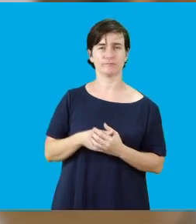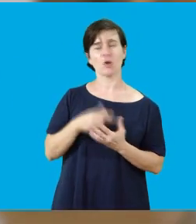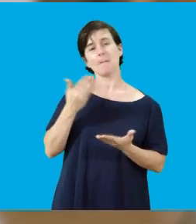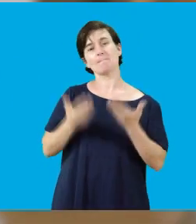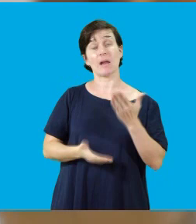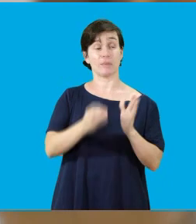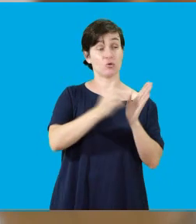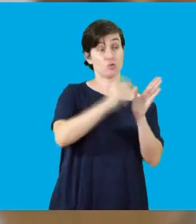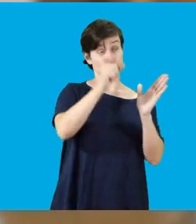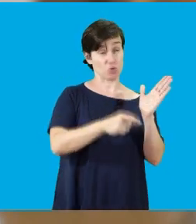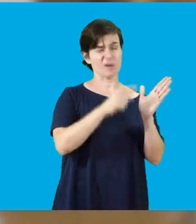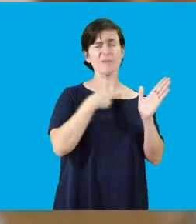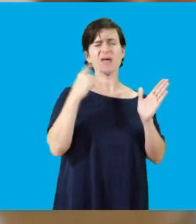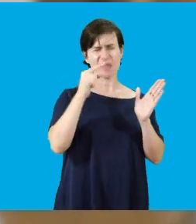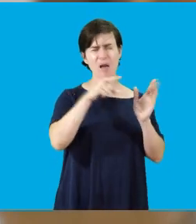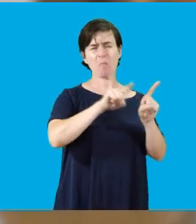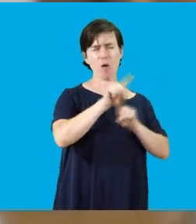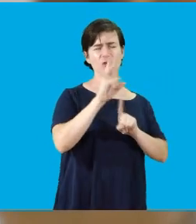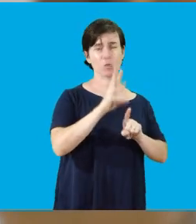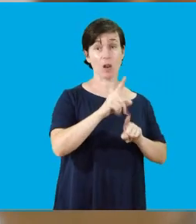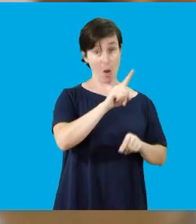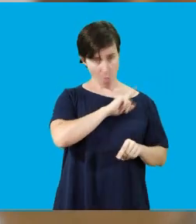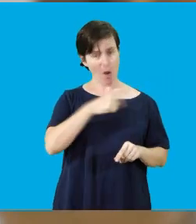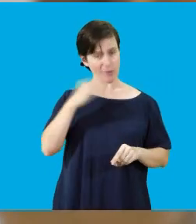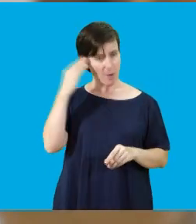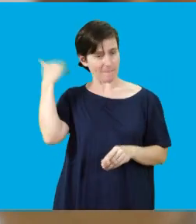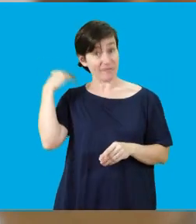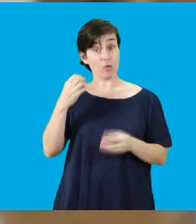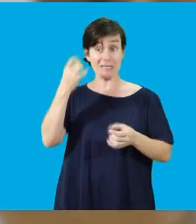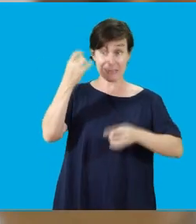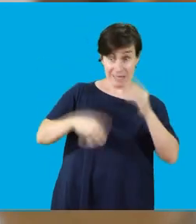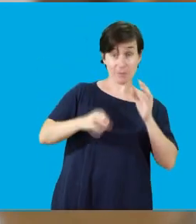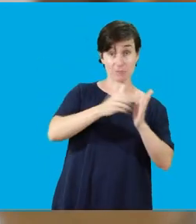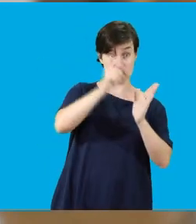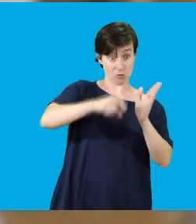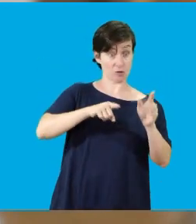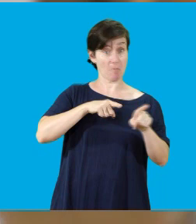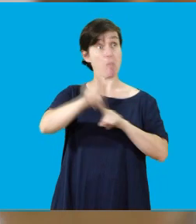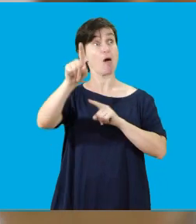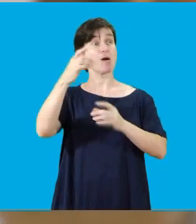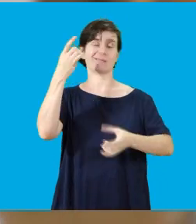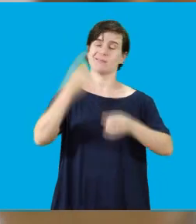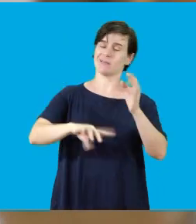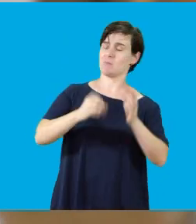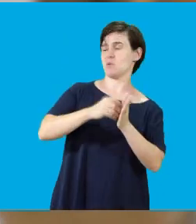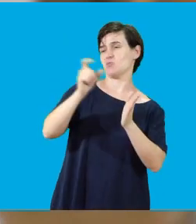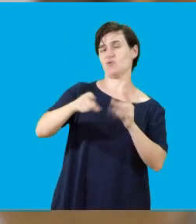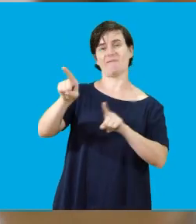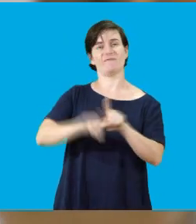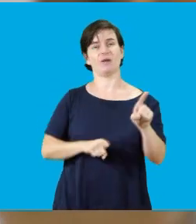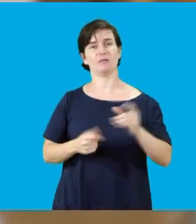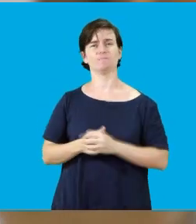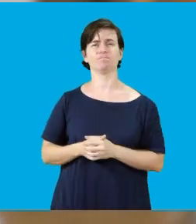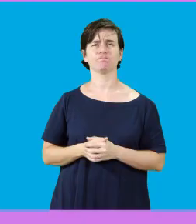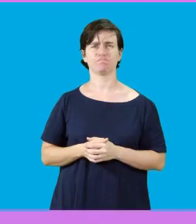why we'll predict that a learner might pass or fail is because there's learners that have passed and there's learners that have failed previously. So we